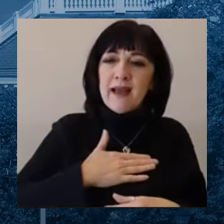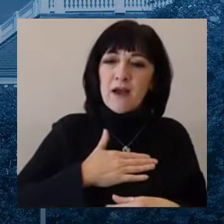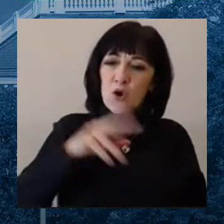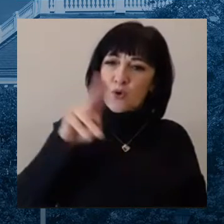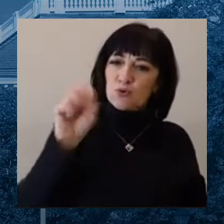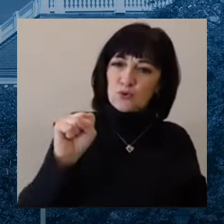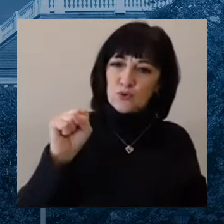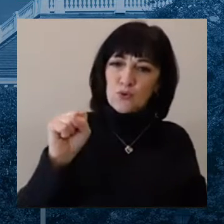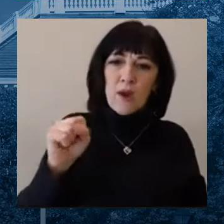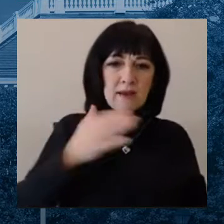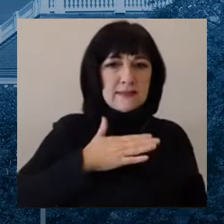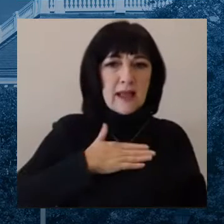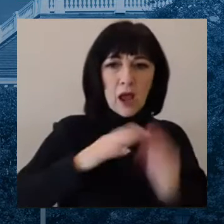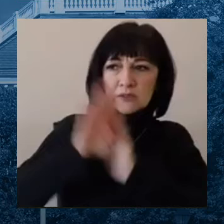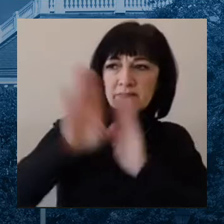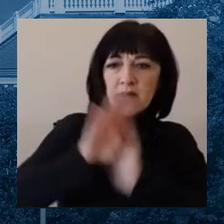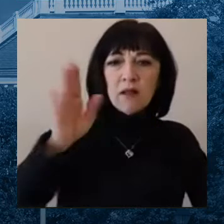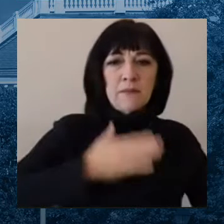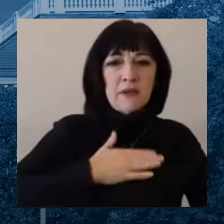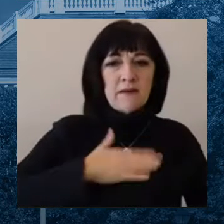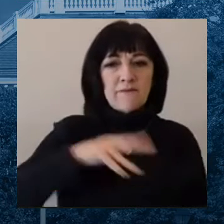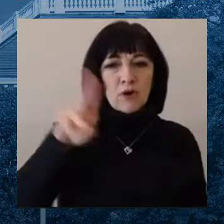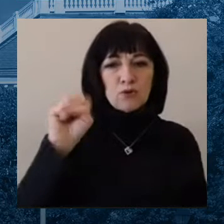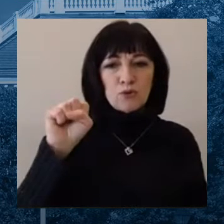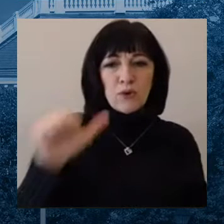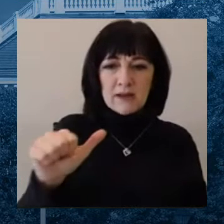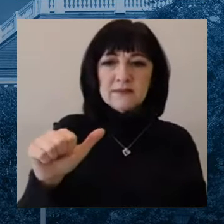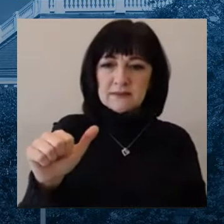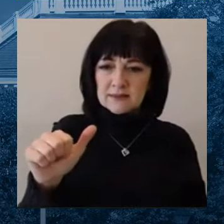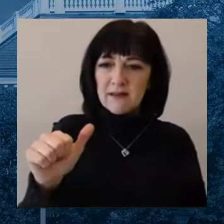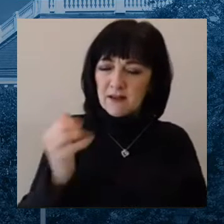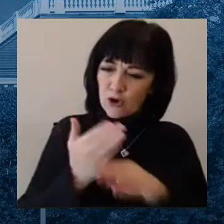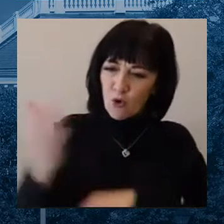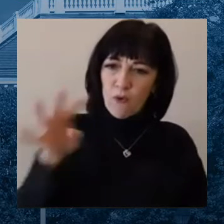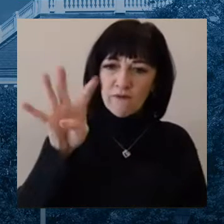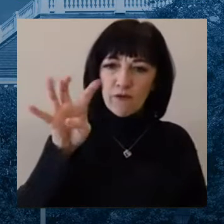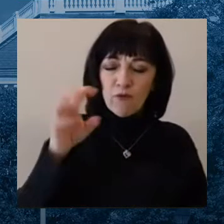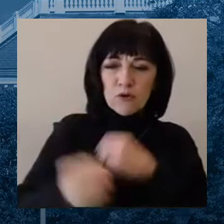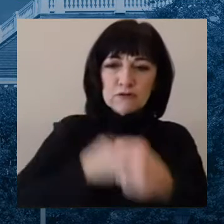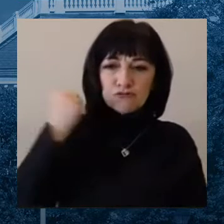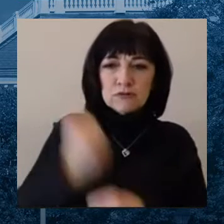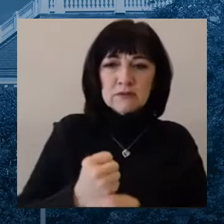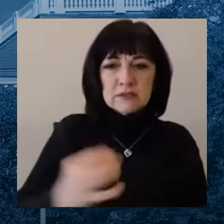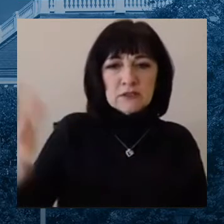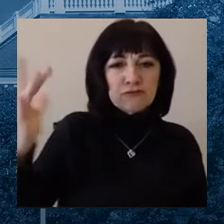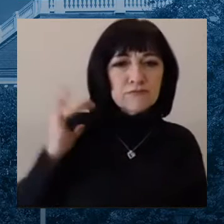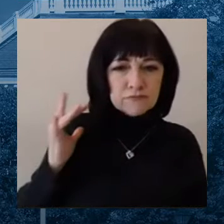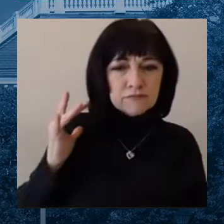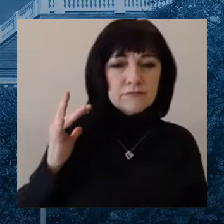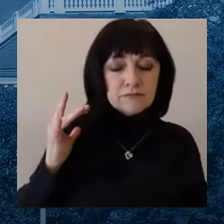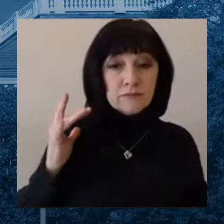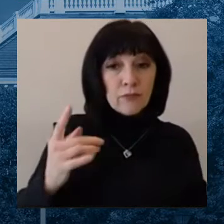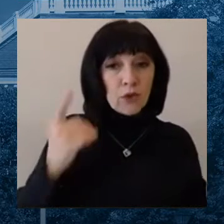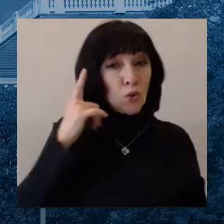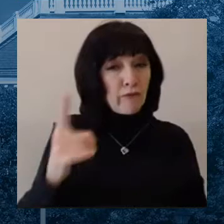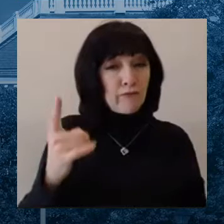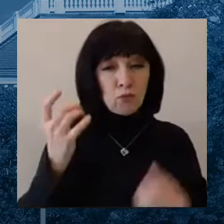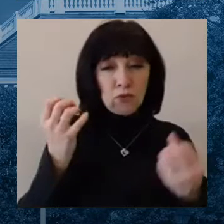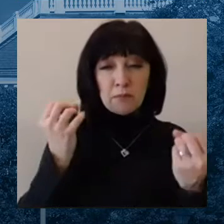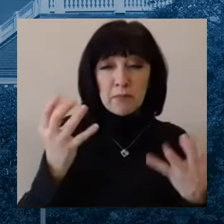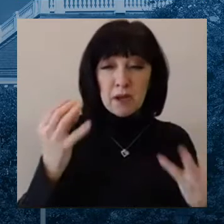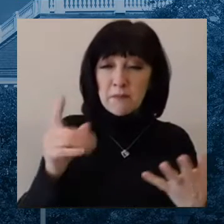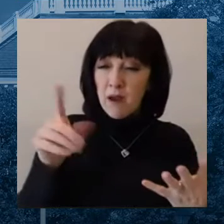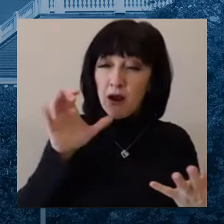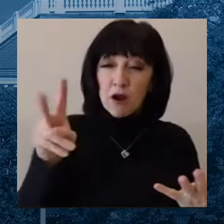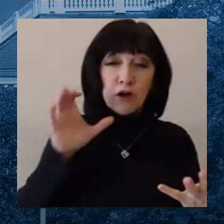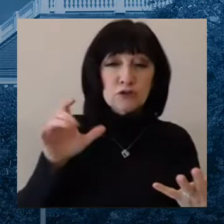of our nation for 400 years. And for hundreds of those years were important